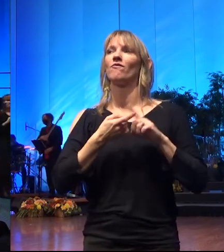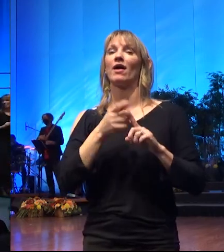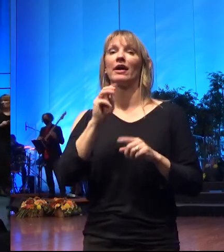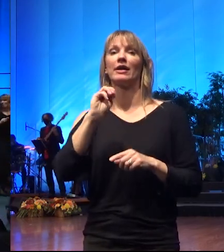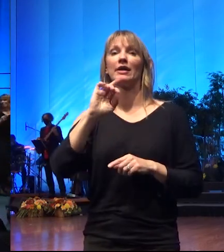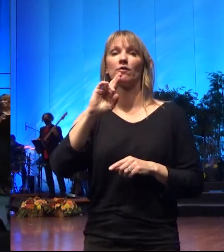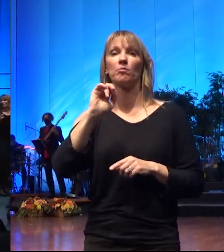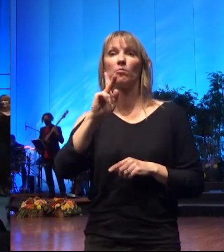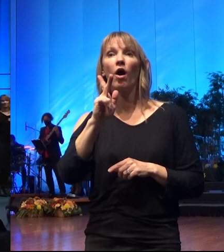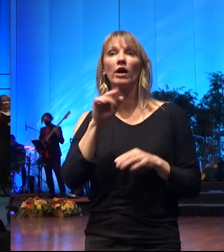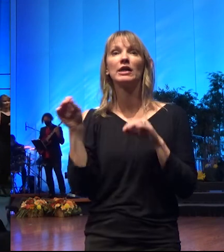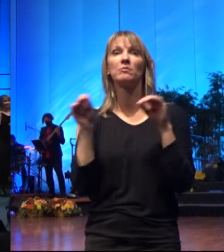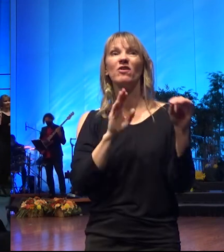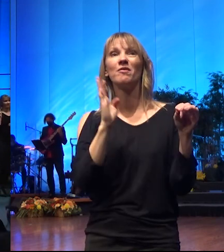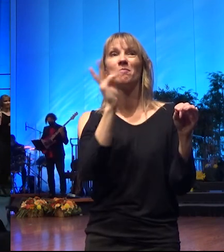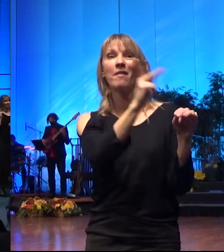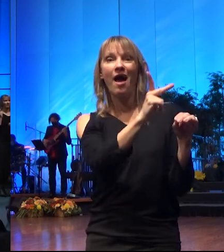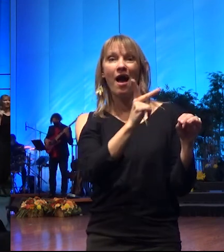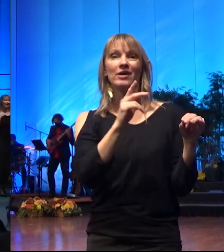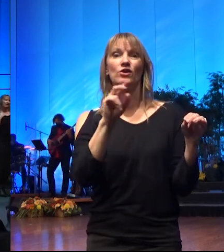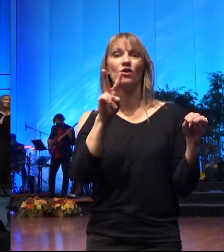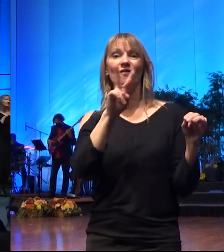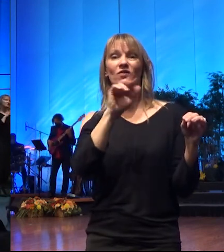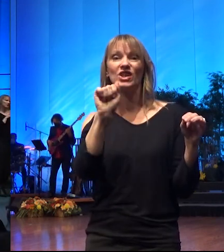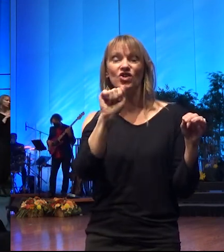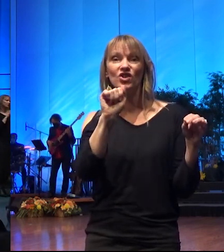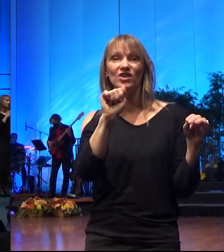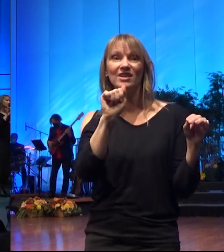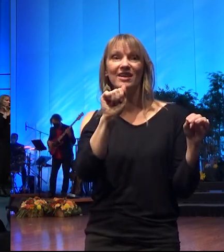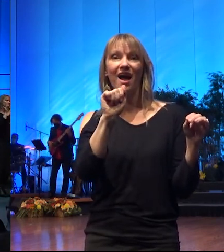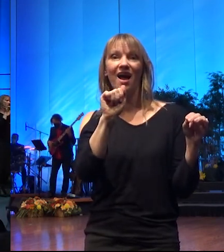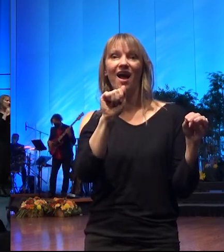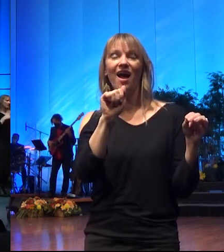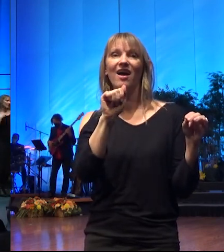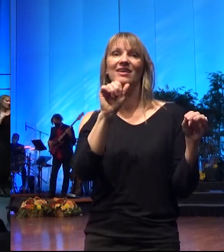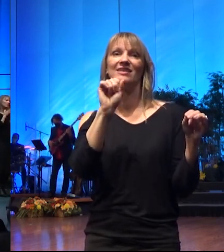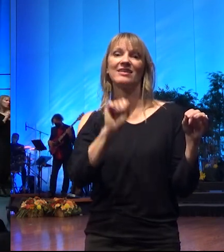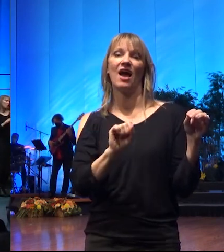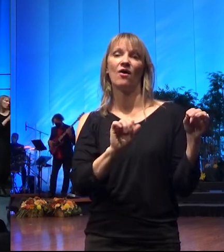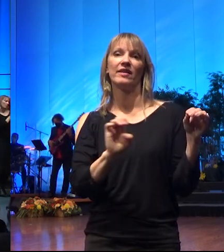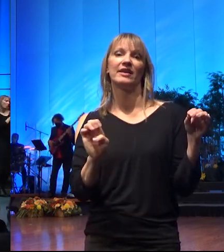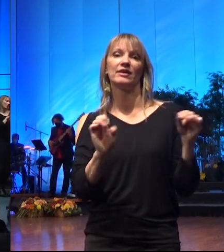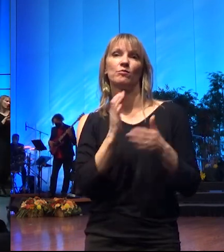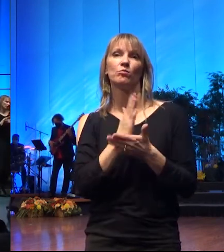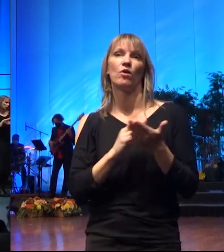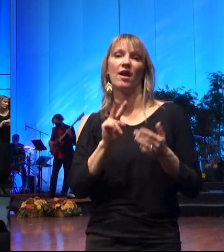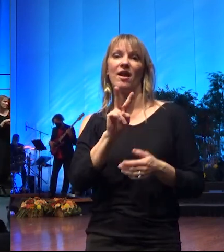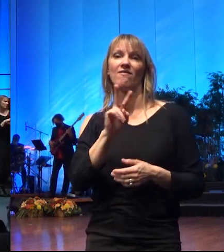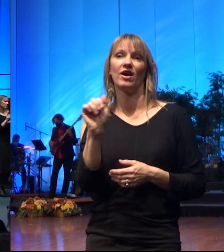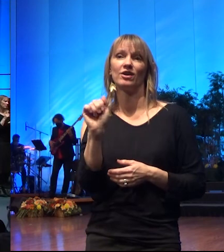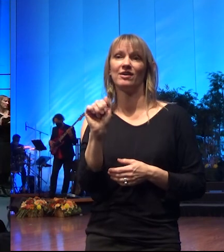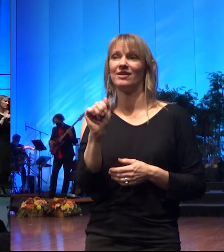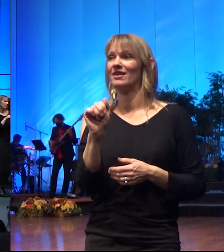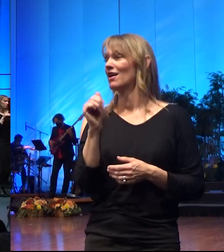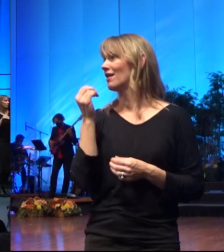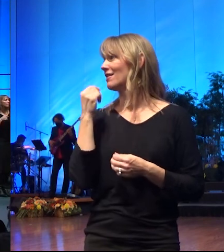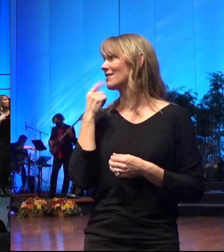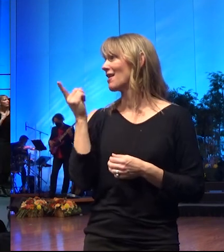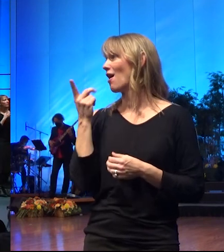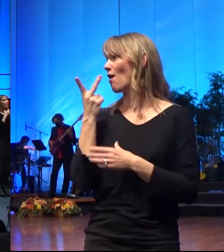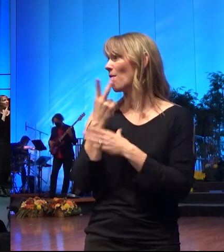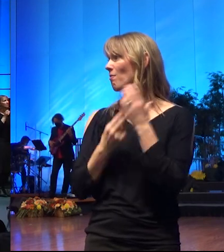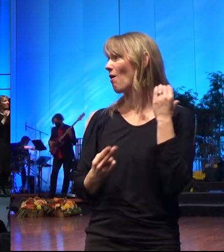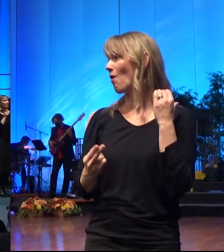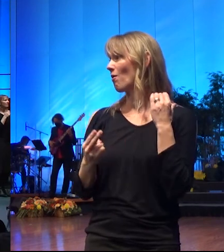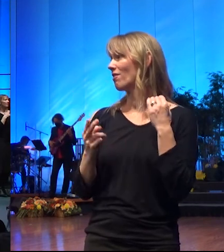are centers for spiritual living in both of those locations. So I just want to say how wonderful it is